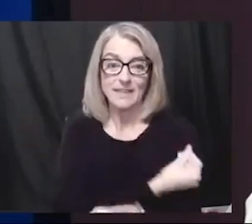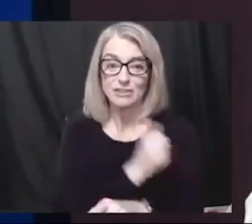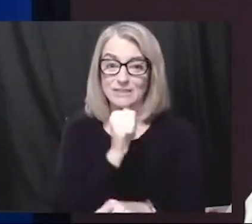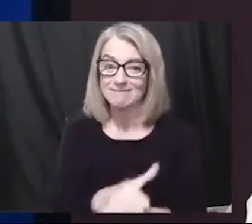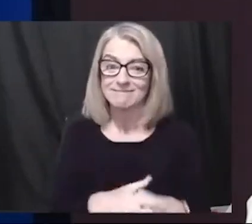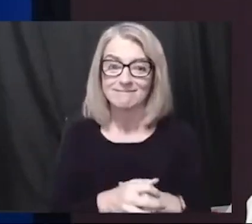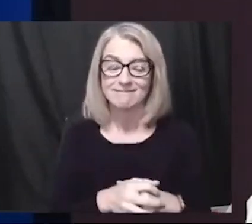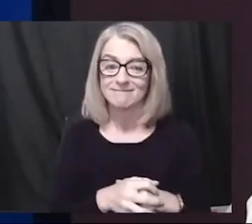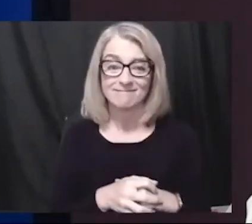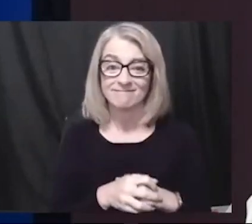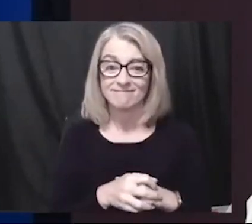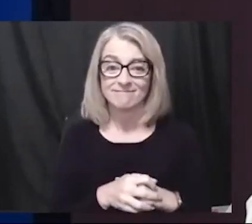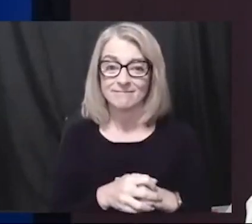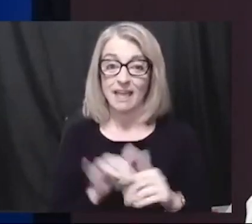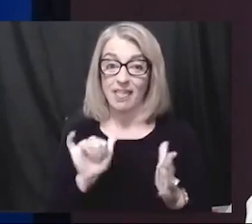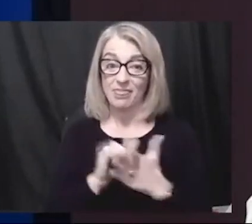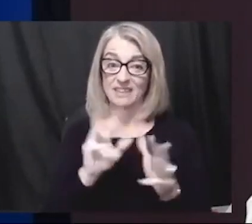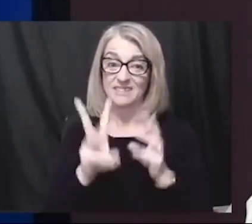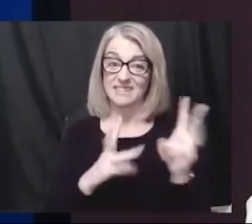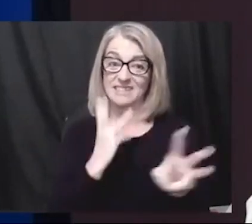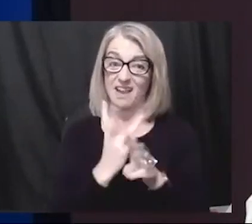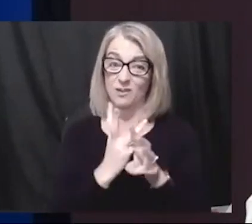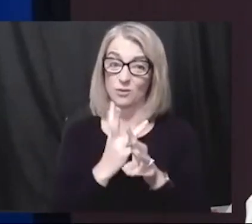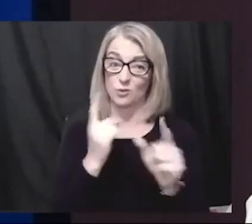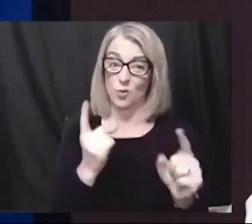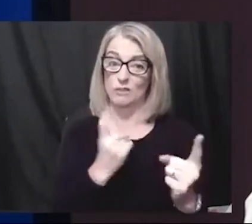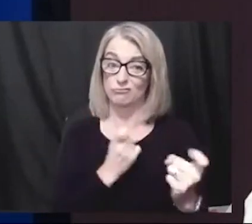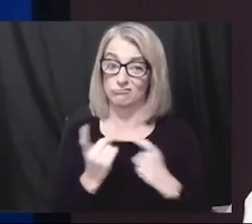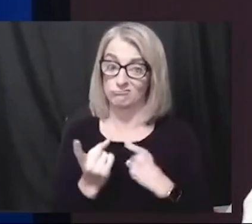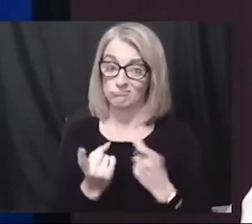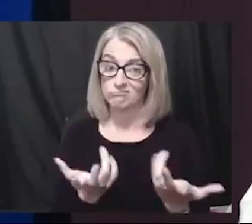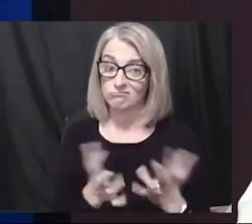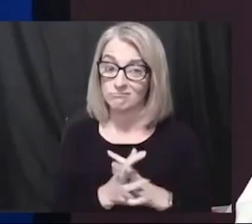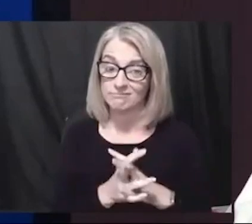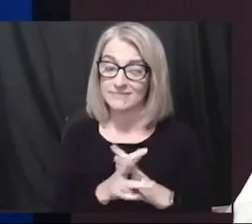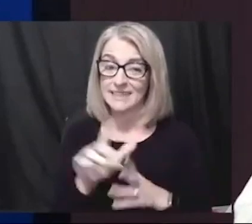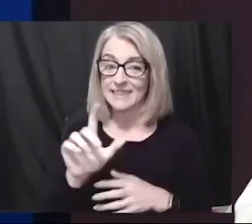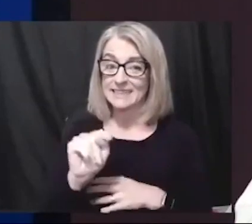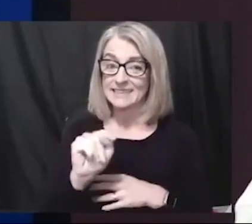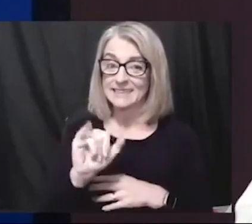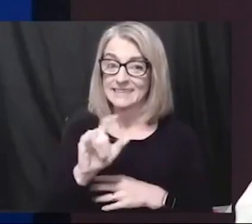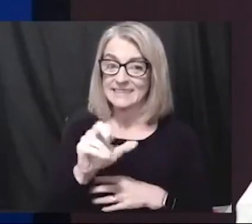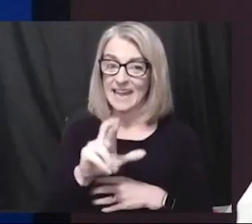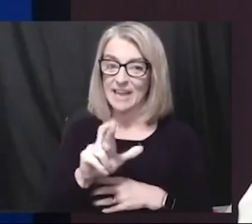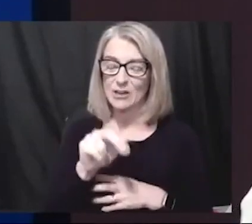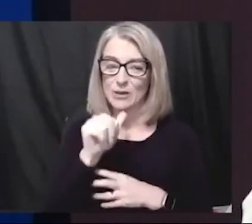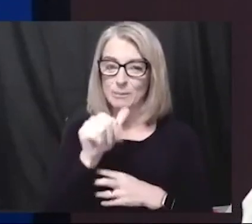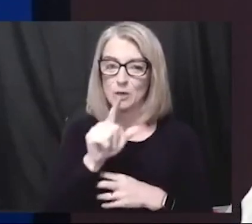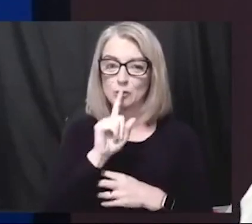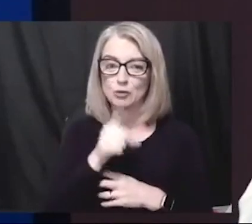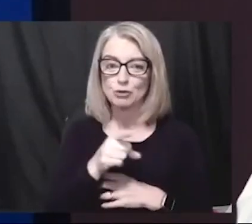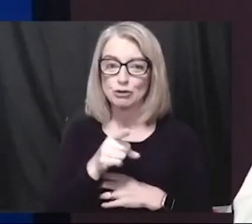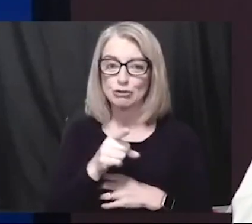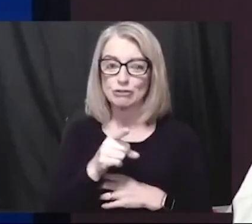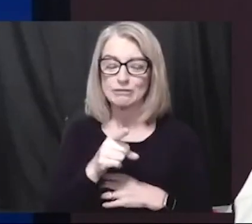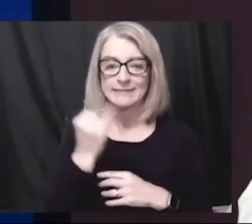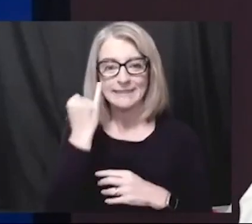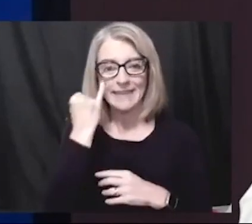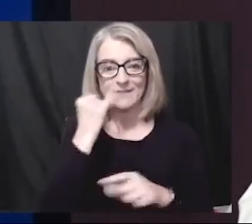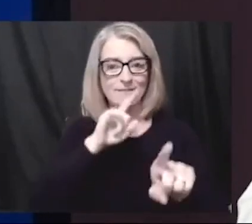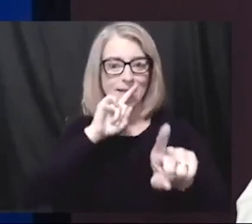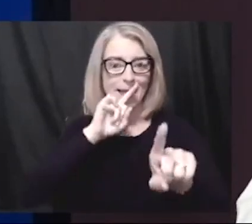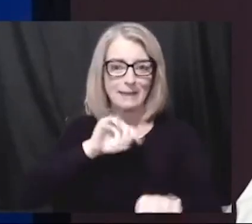that's a societal question we are wrestling with. So Taylor, I don't know if I've really answered your question or